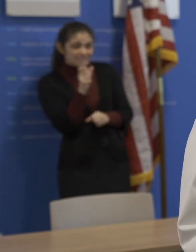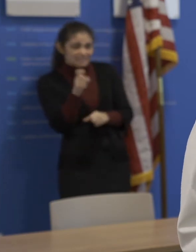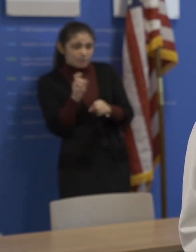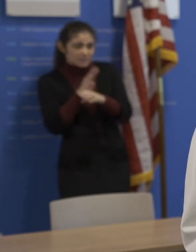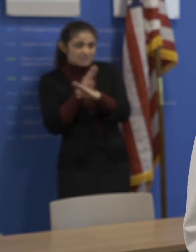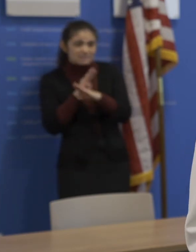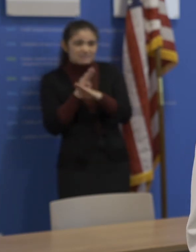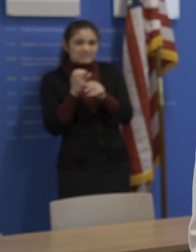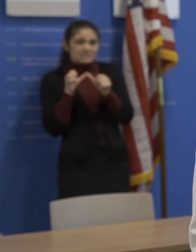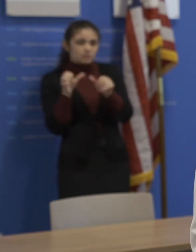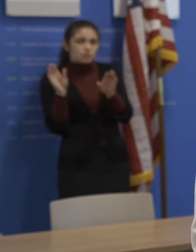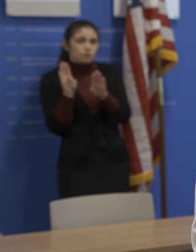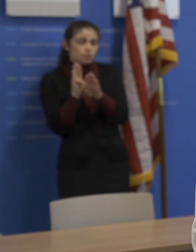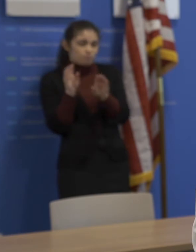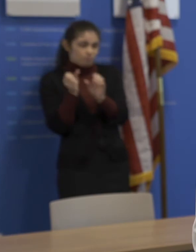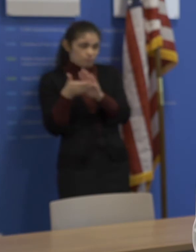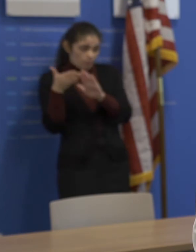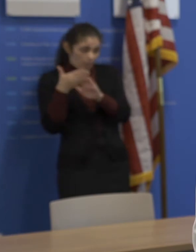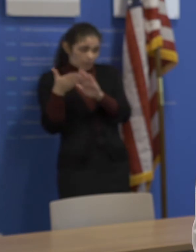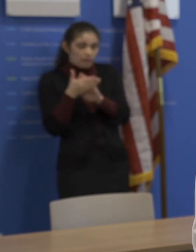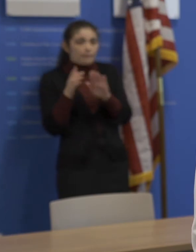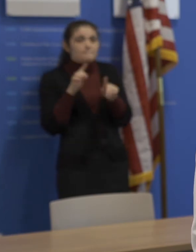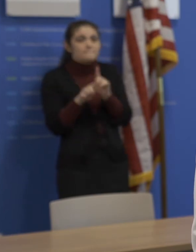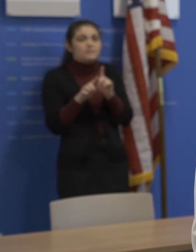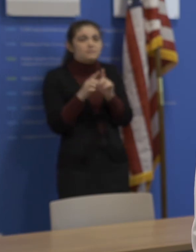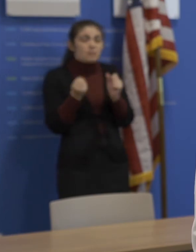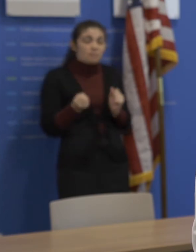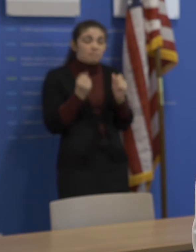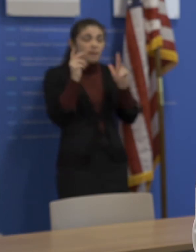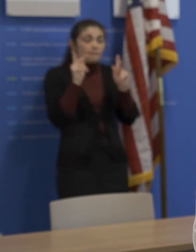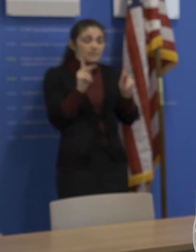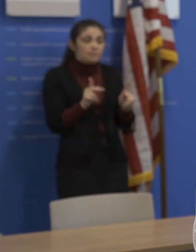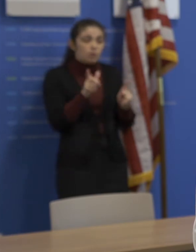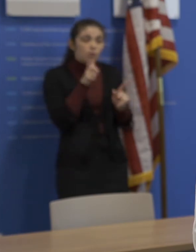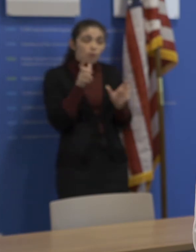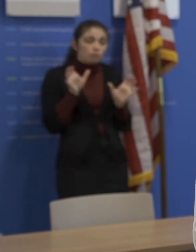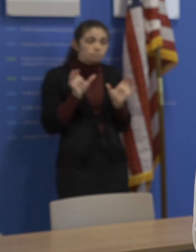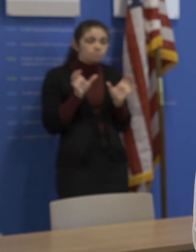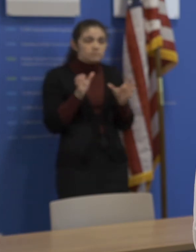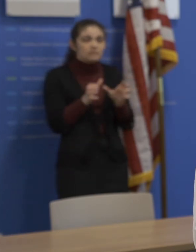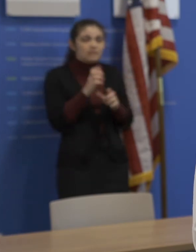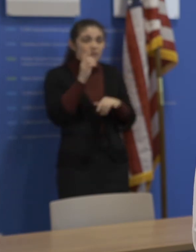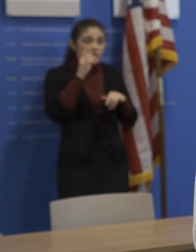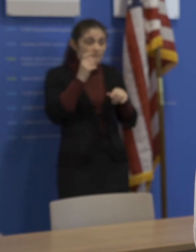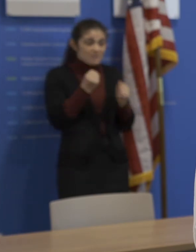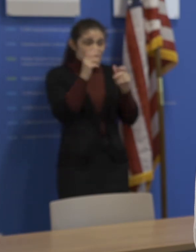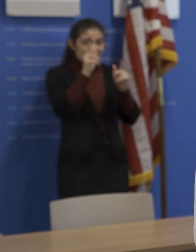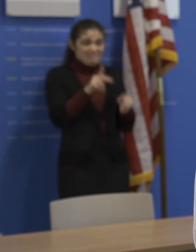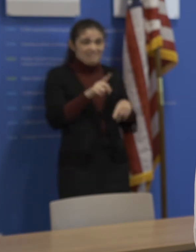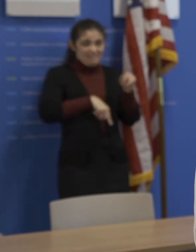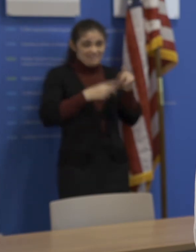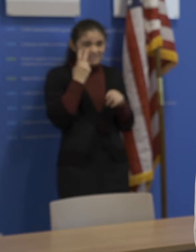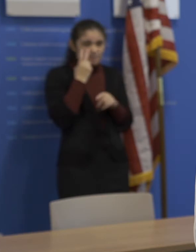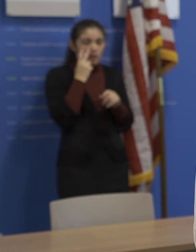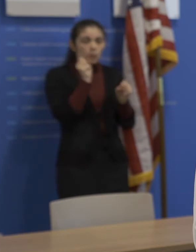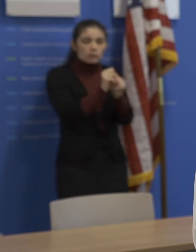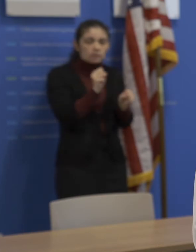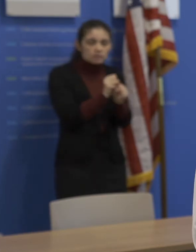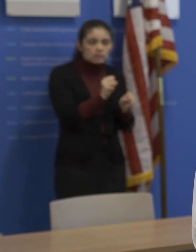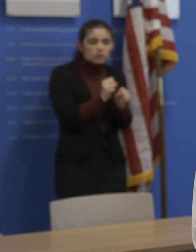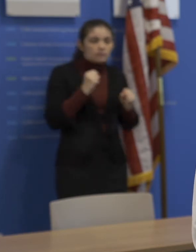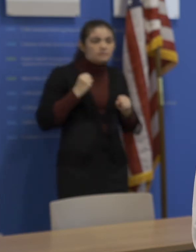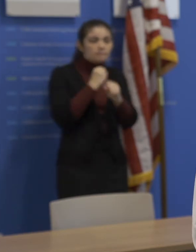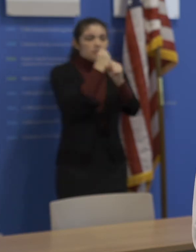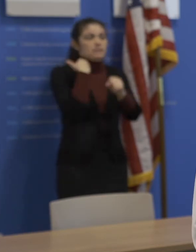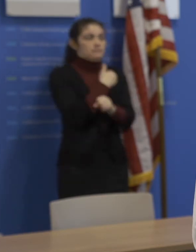So I just want the public to understand that there is an army of folks who are probably invisible to most, but working really hard to protect